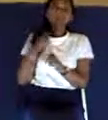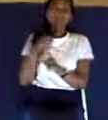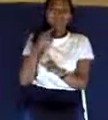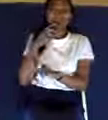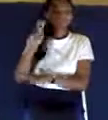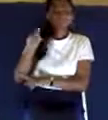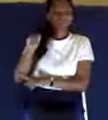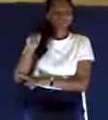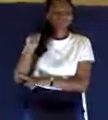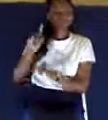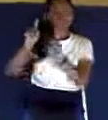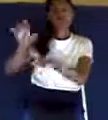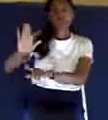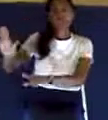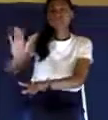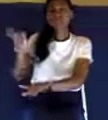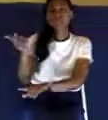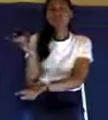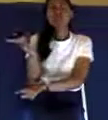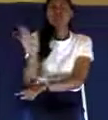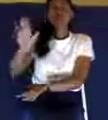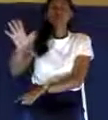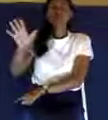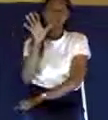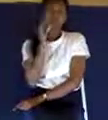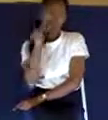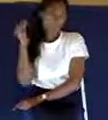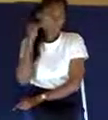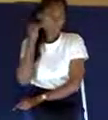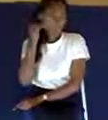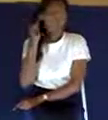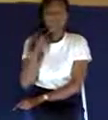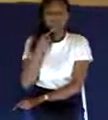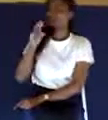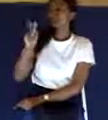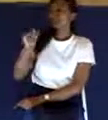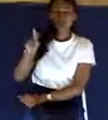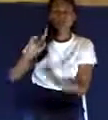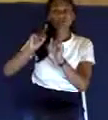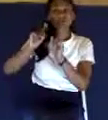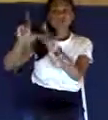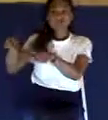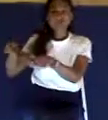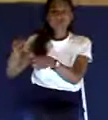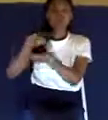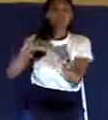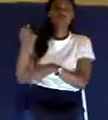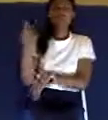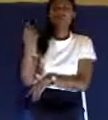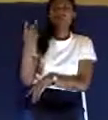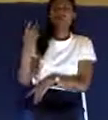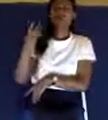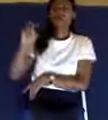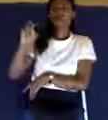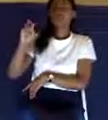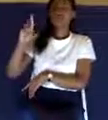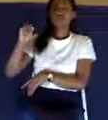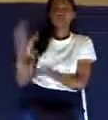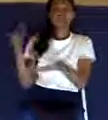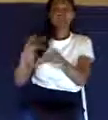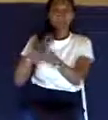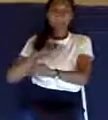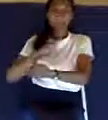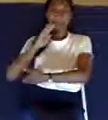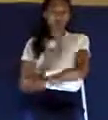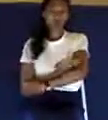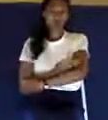persuading them, go back. Look in verse 11. And Naomi said, turn again, my daughters. Look at verse 12. Turn again, my